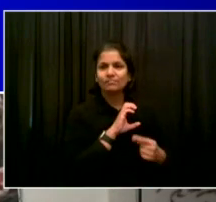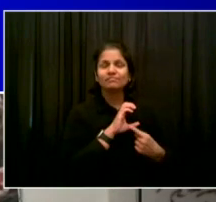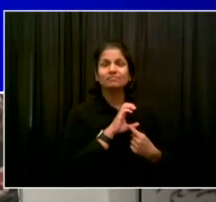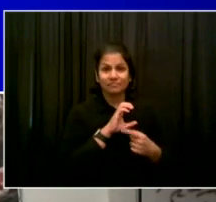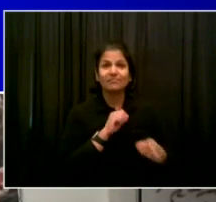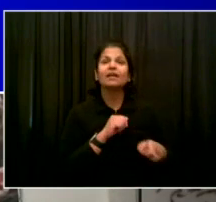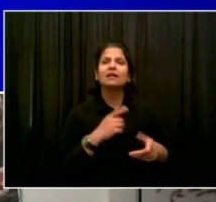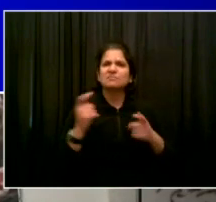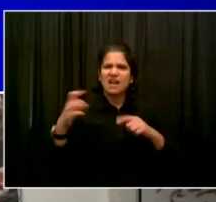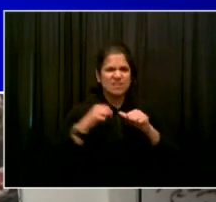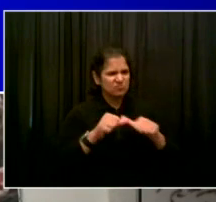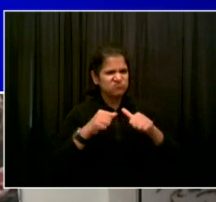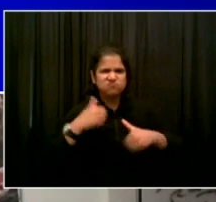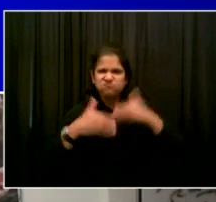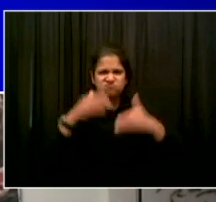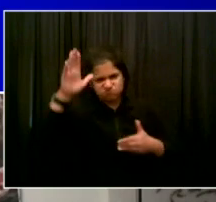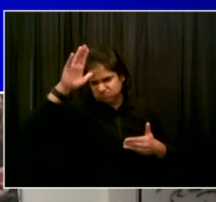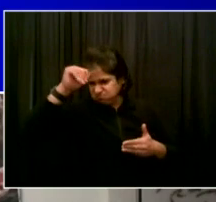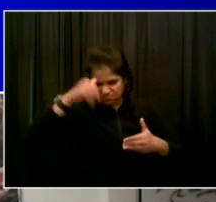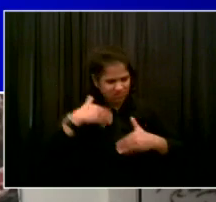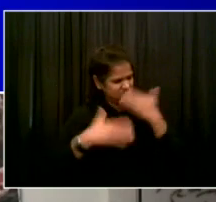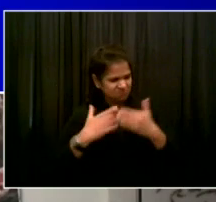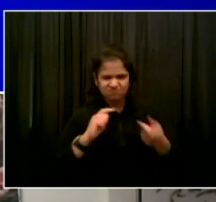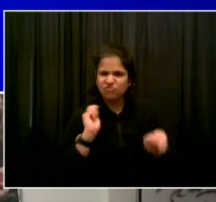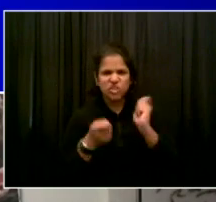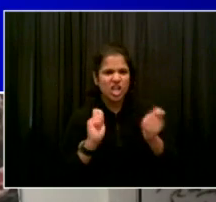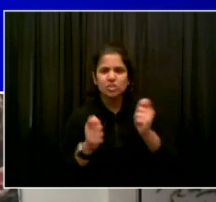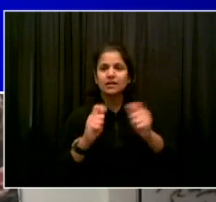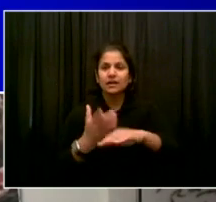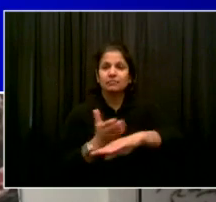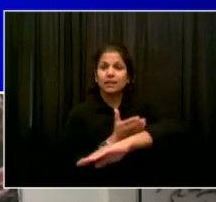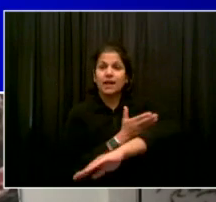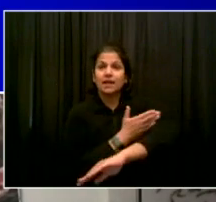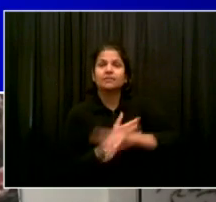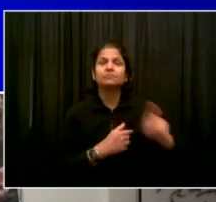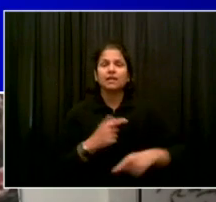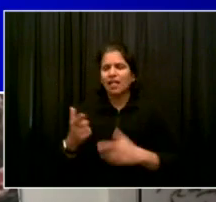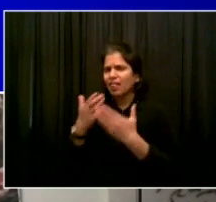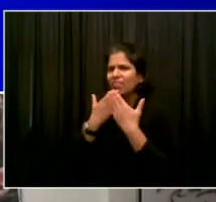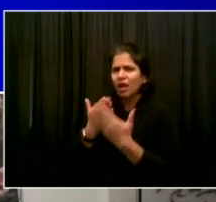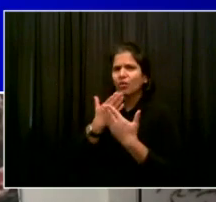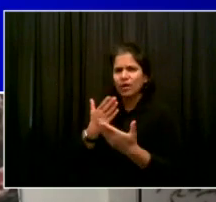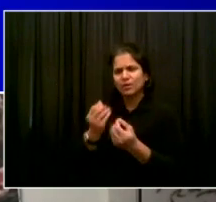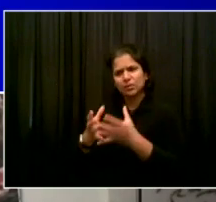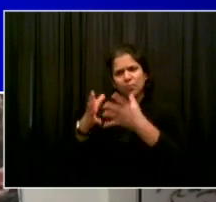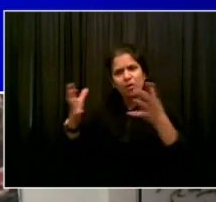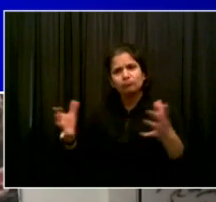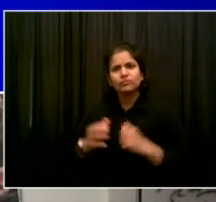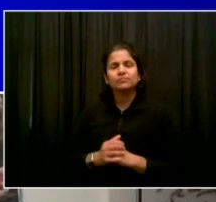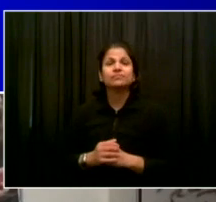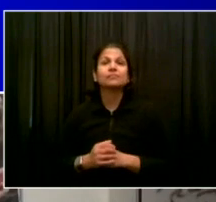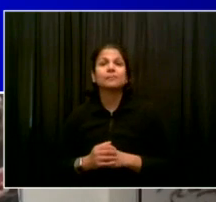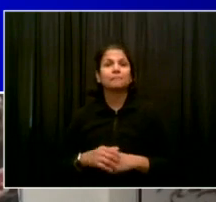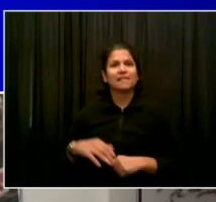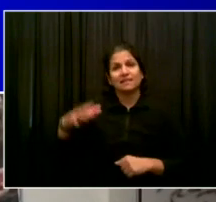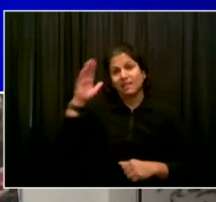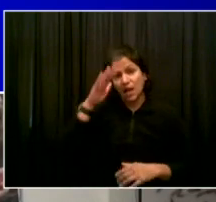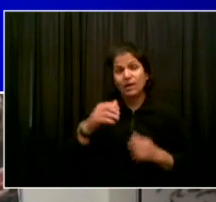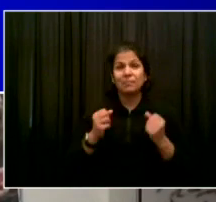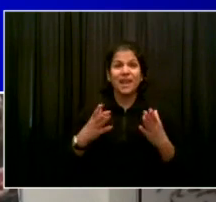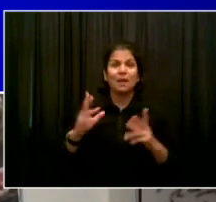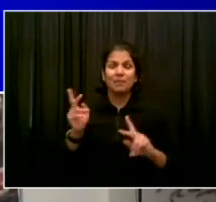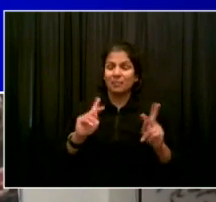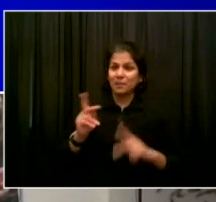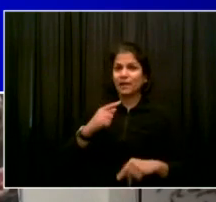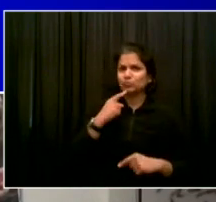lot of doubting Thomases along the way, but you never stopped telling us, yes, si se puede, as they like to say. You always told us it could be